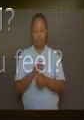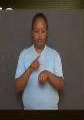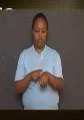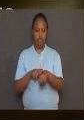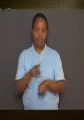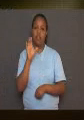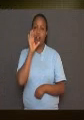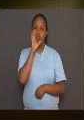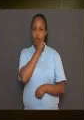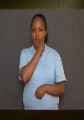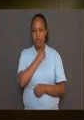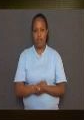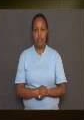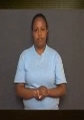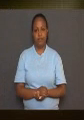Time's up!